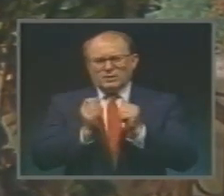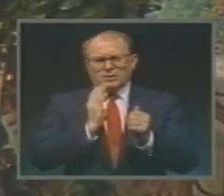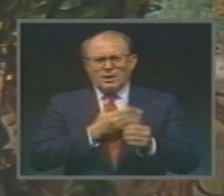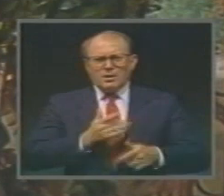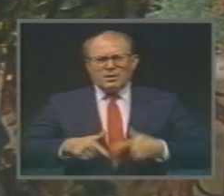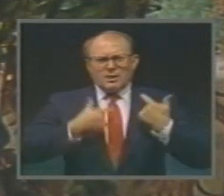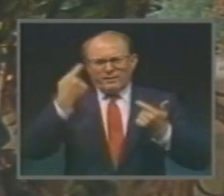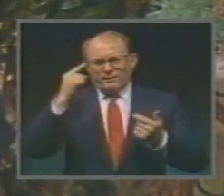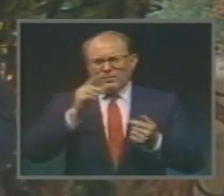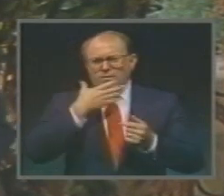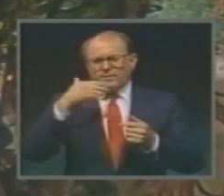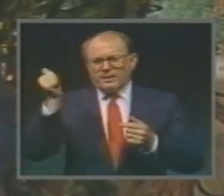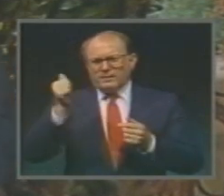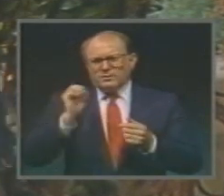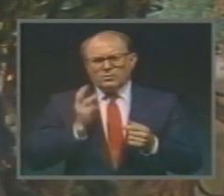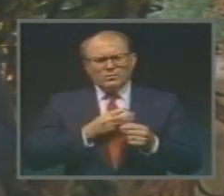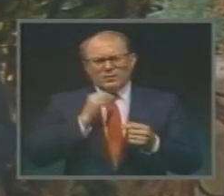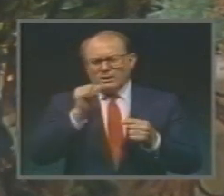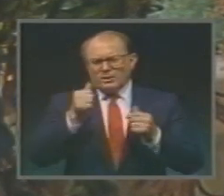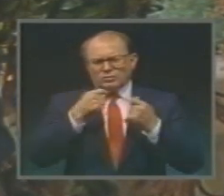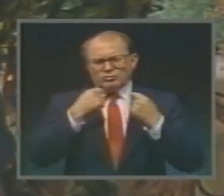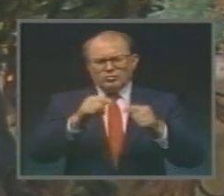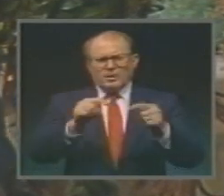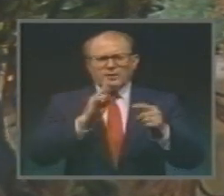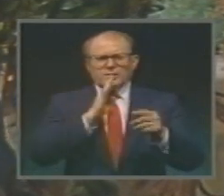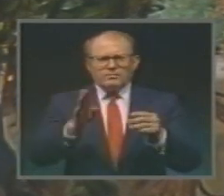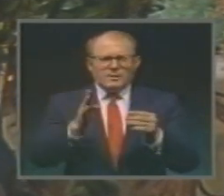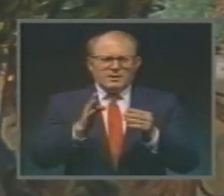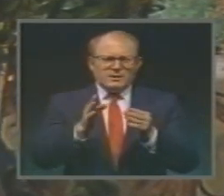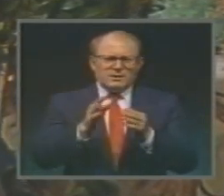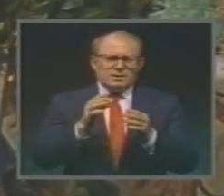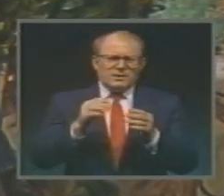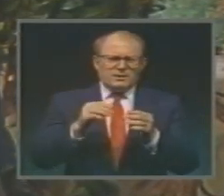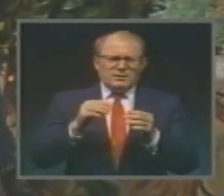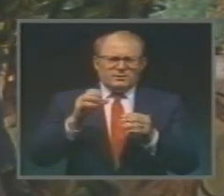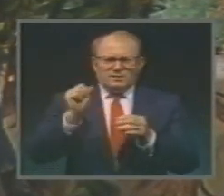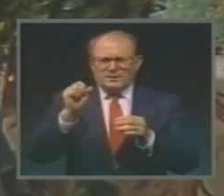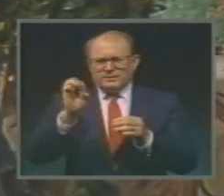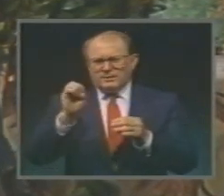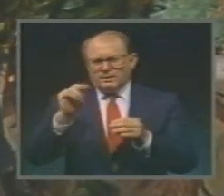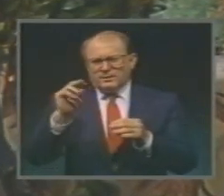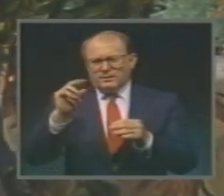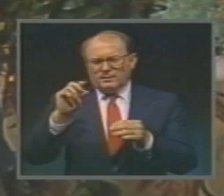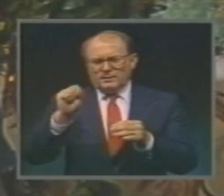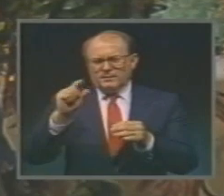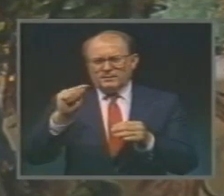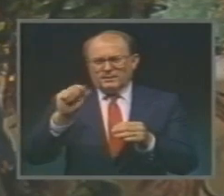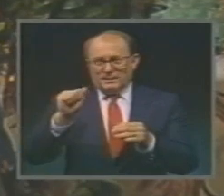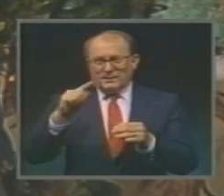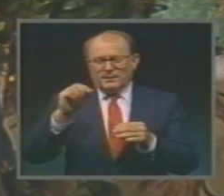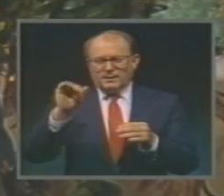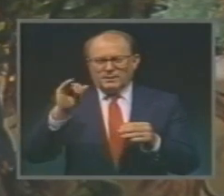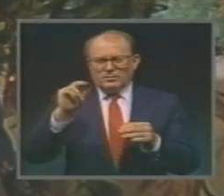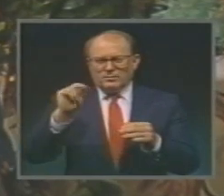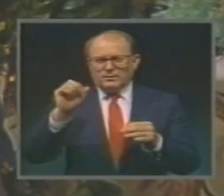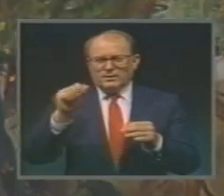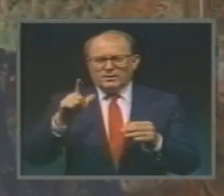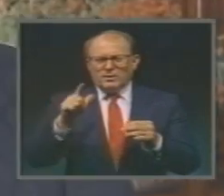the best. So we're not even trying to be spectacular or sensational. We're just trying to be biblical and